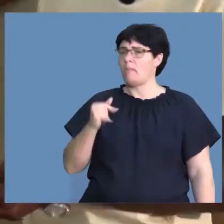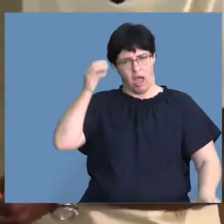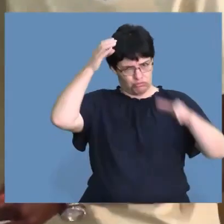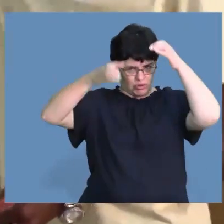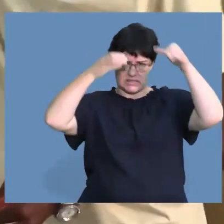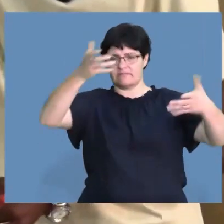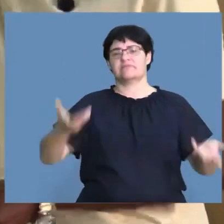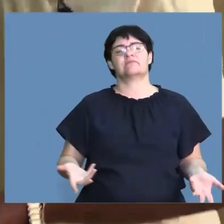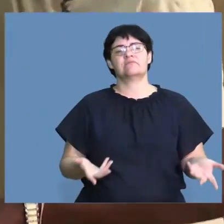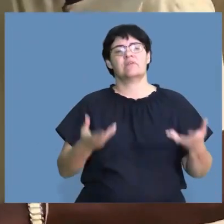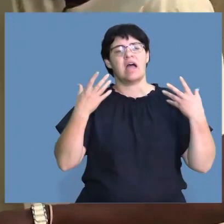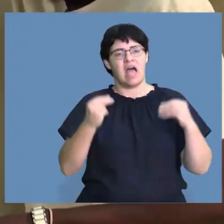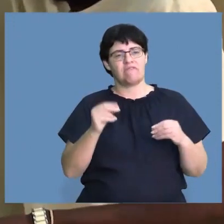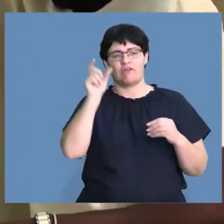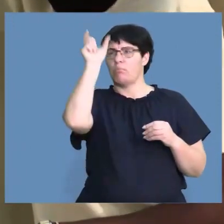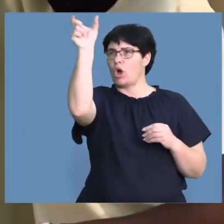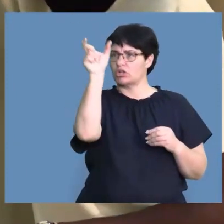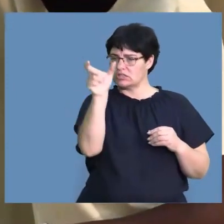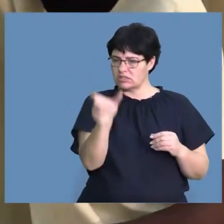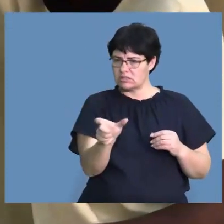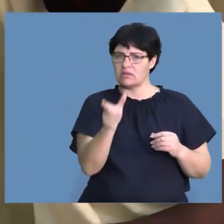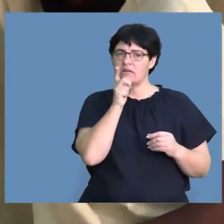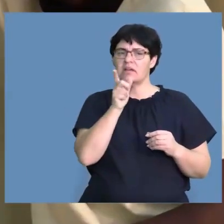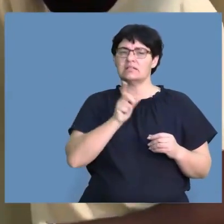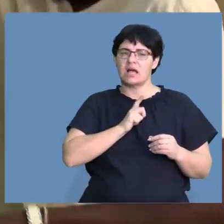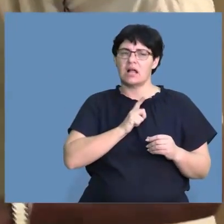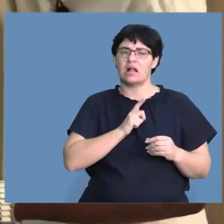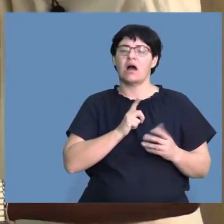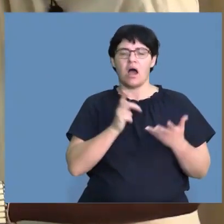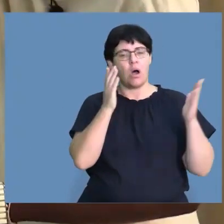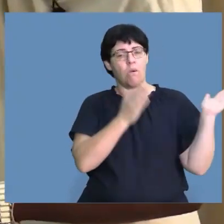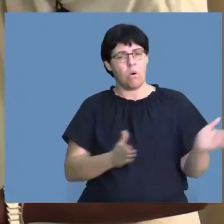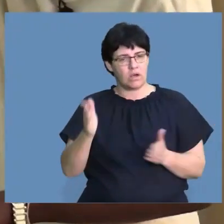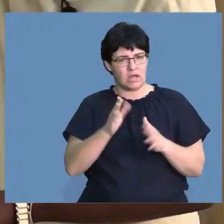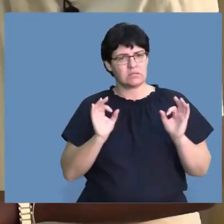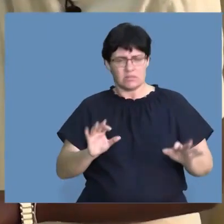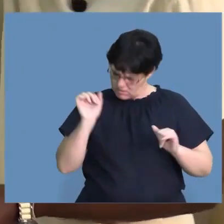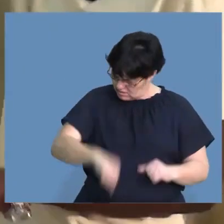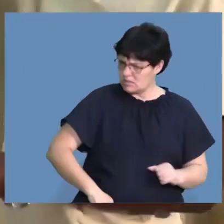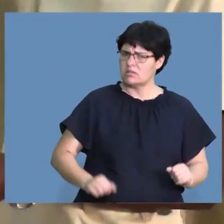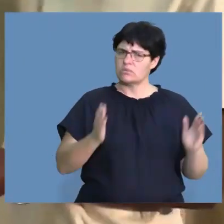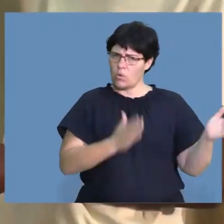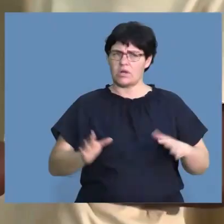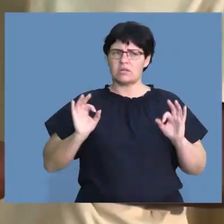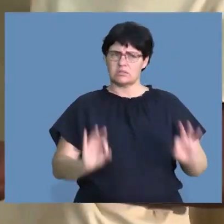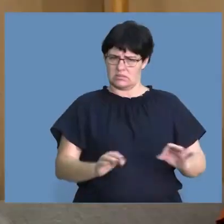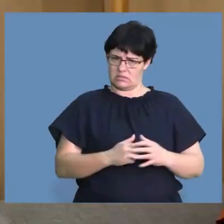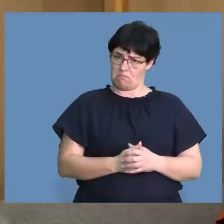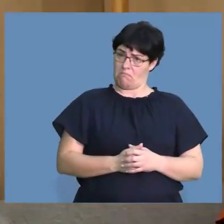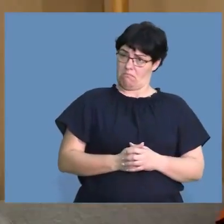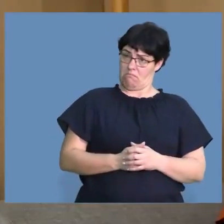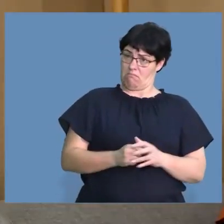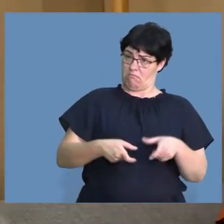complicated. It's creativity. You've got your blocks here, which tells you. Are you showing it's organized? It is organized